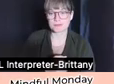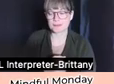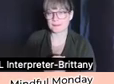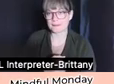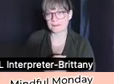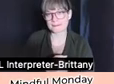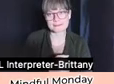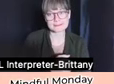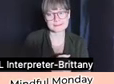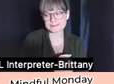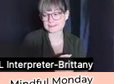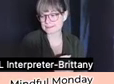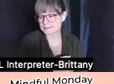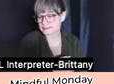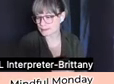Okay.